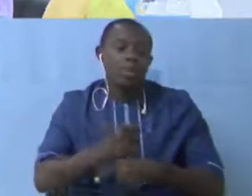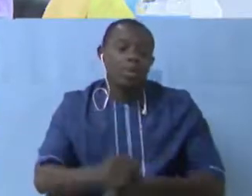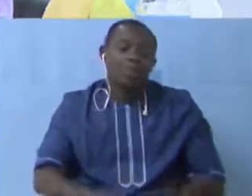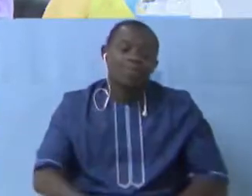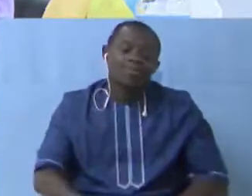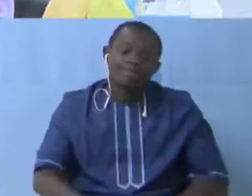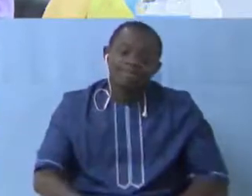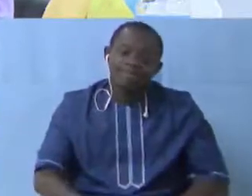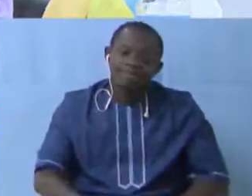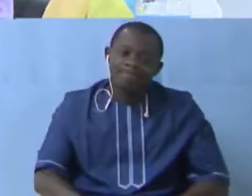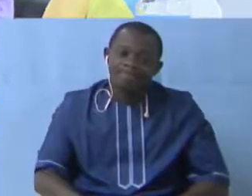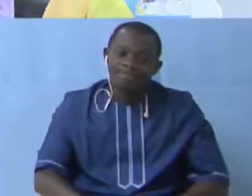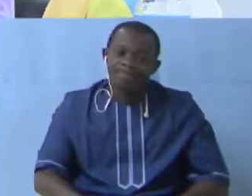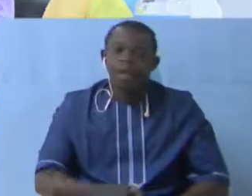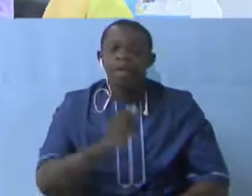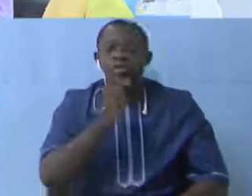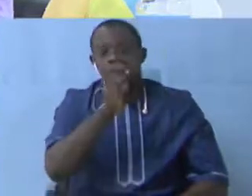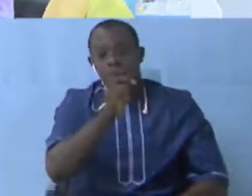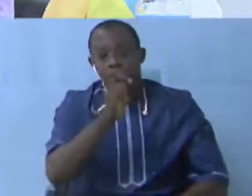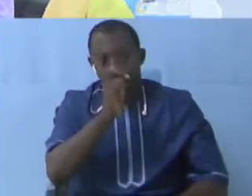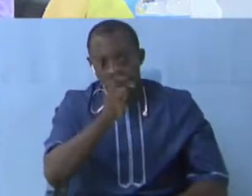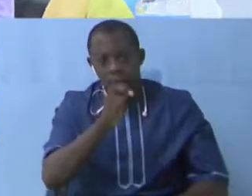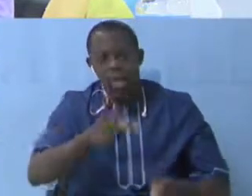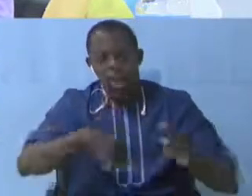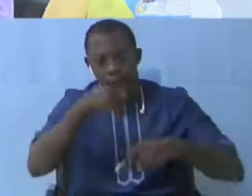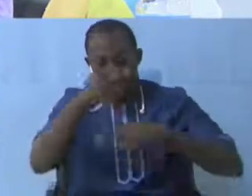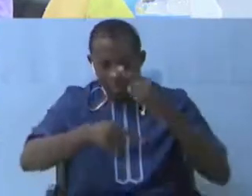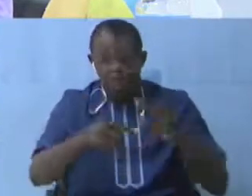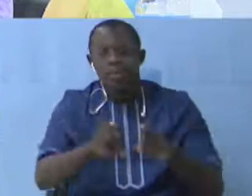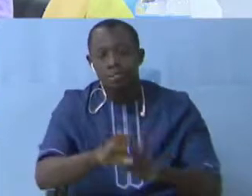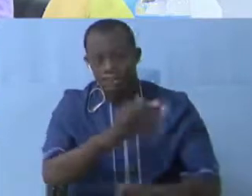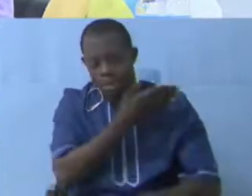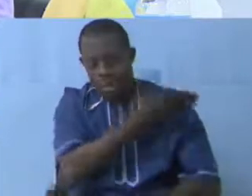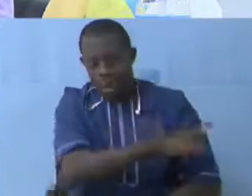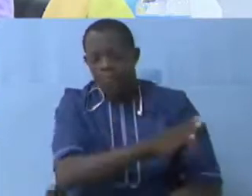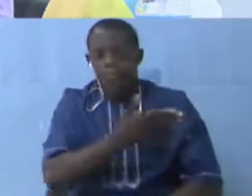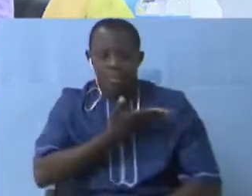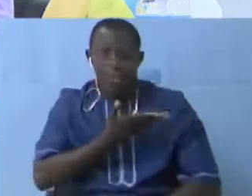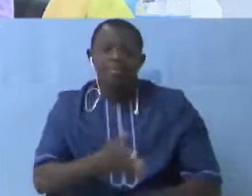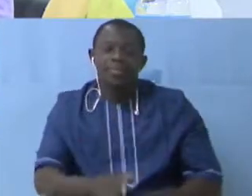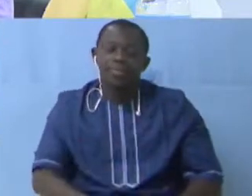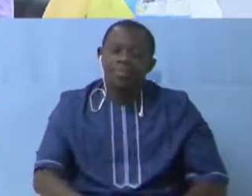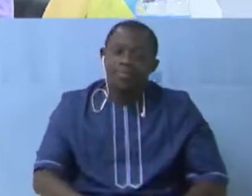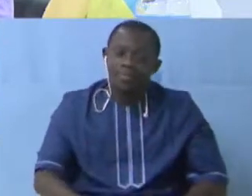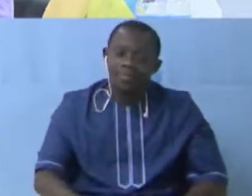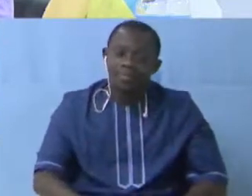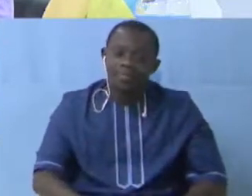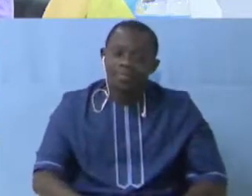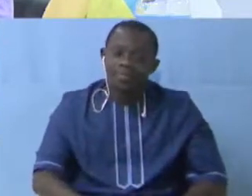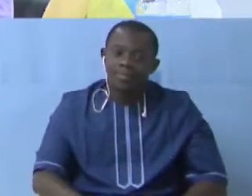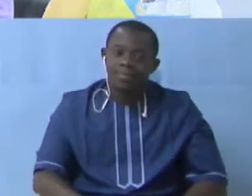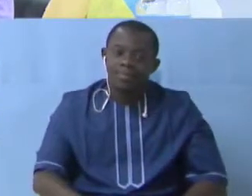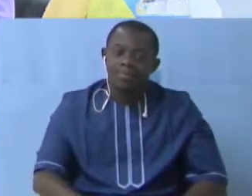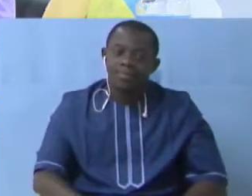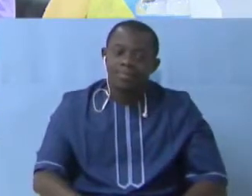The journalists were released afterwards. Journalists yooyu nag mujjee nañ leen bàyyi. And